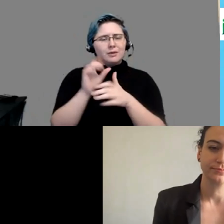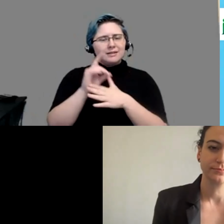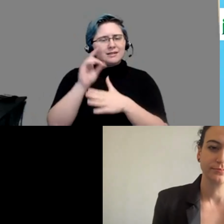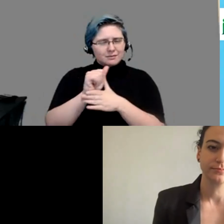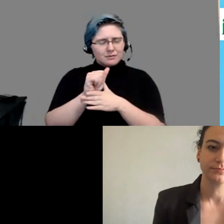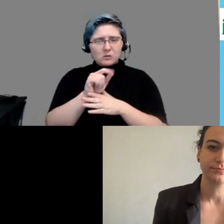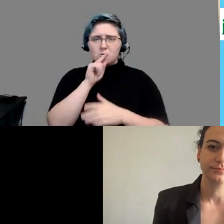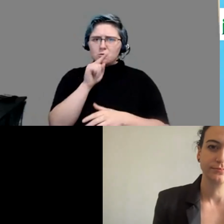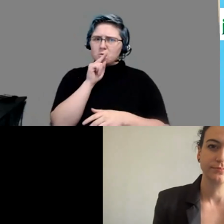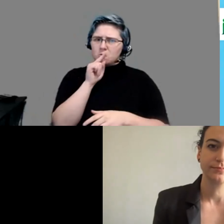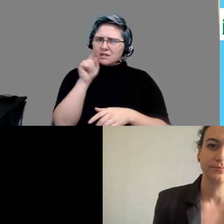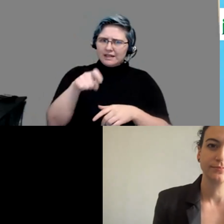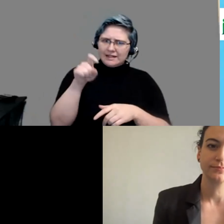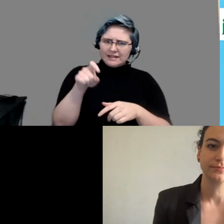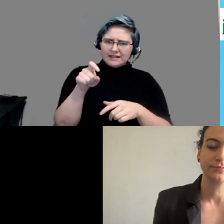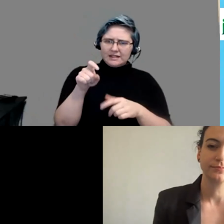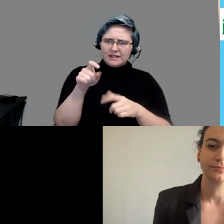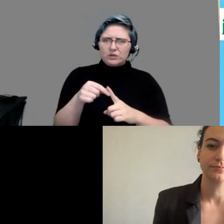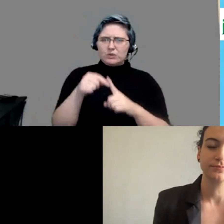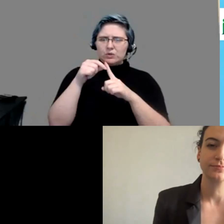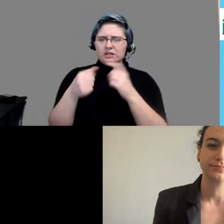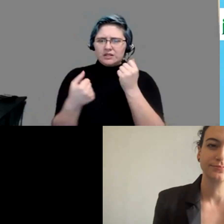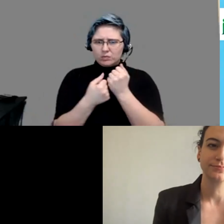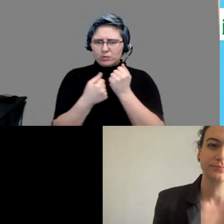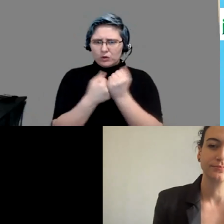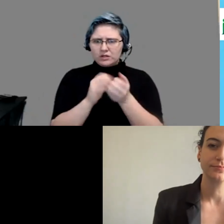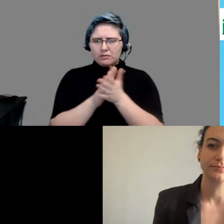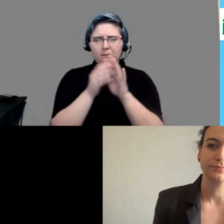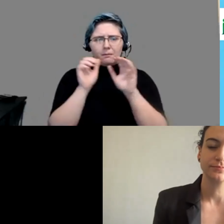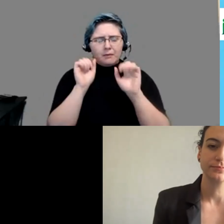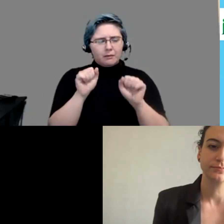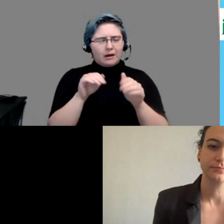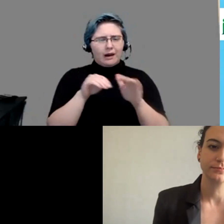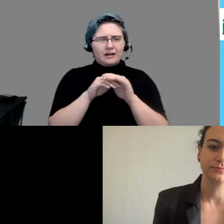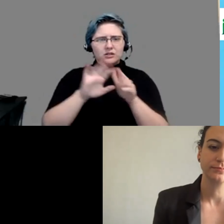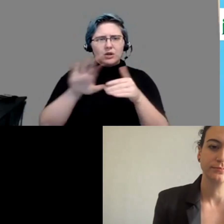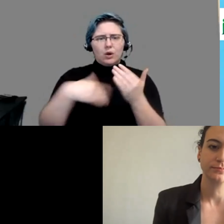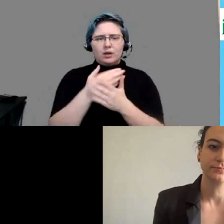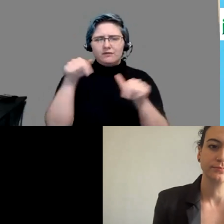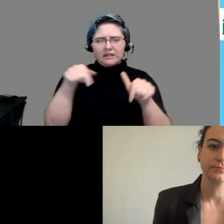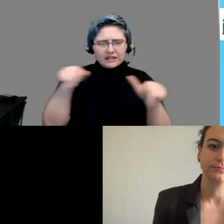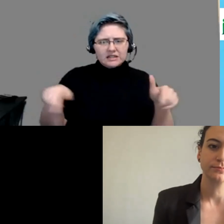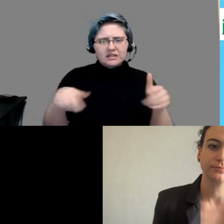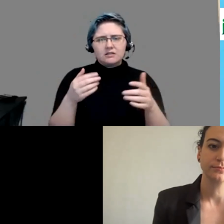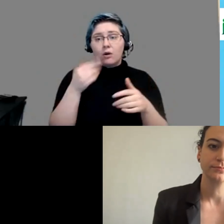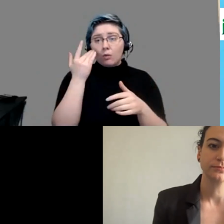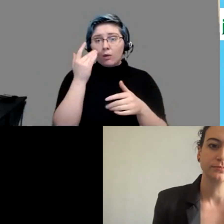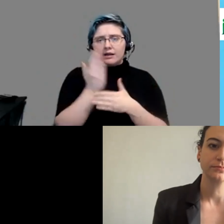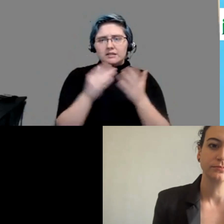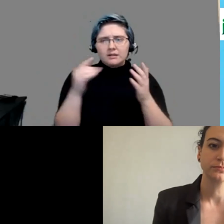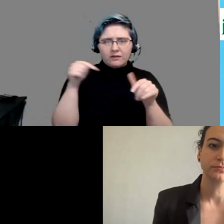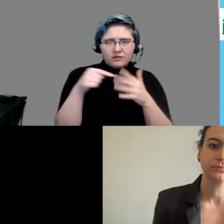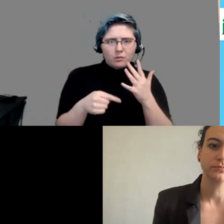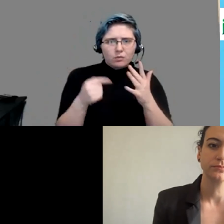disabilities really need unique supports to be able to access all of these tools, because some of them